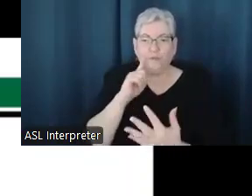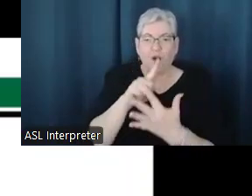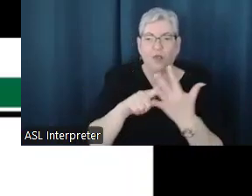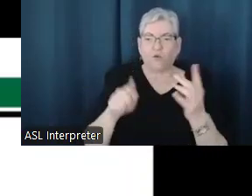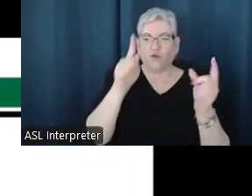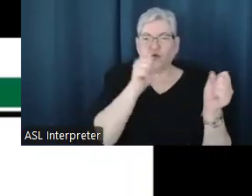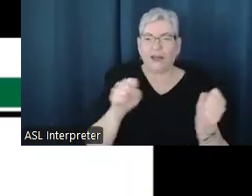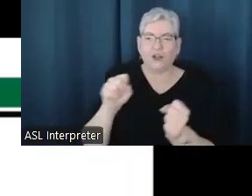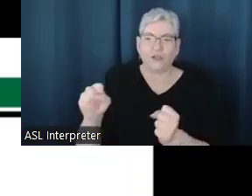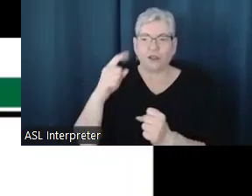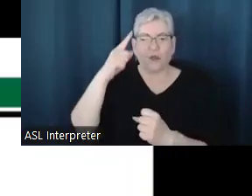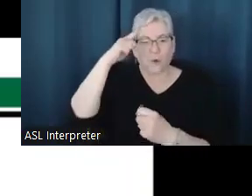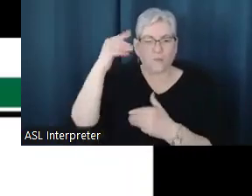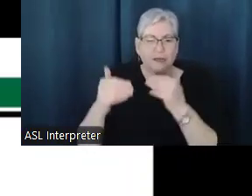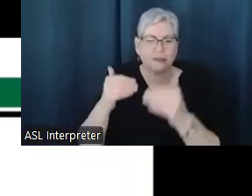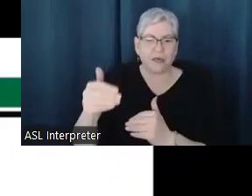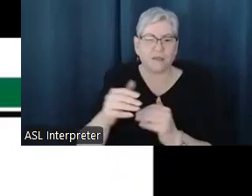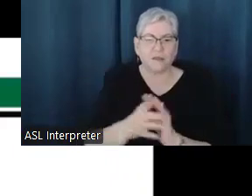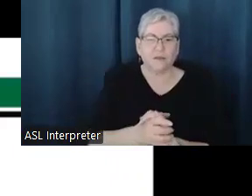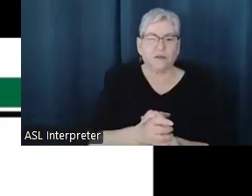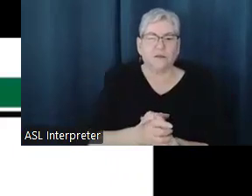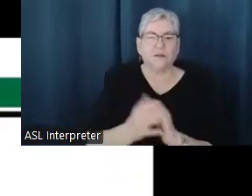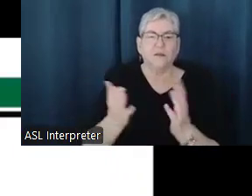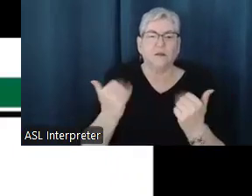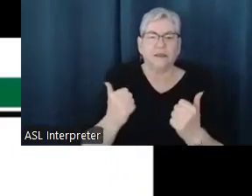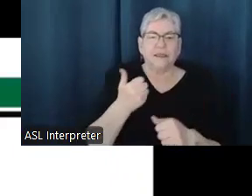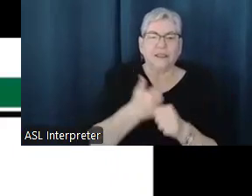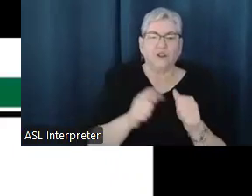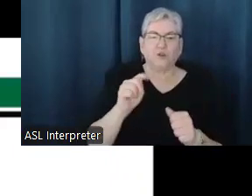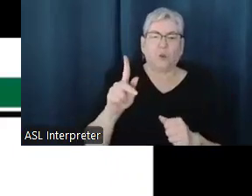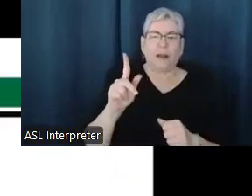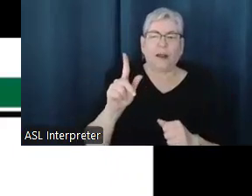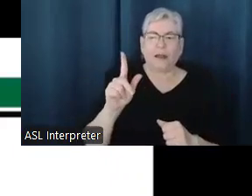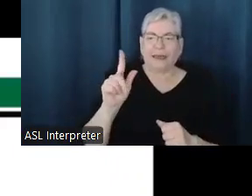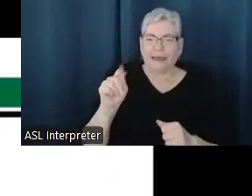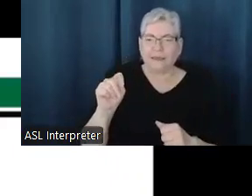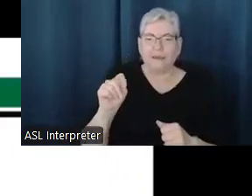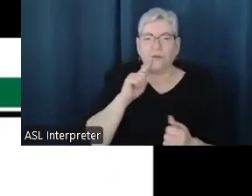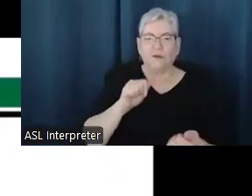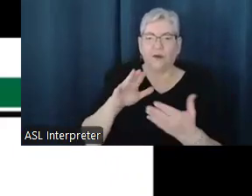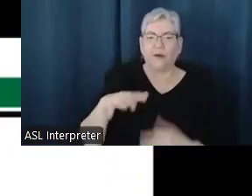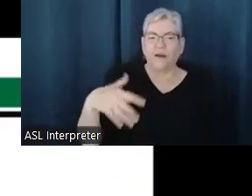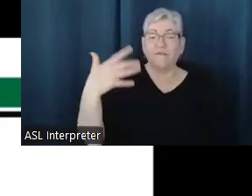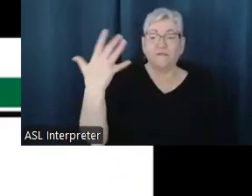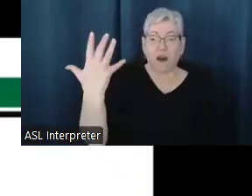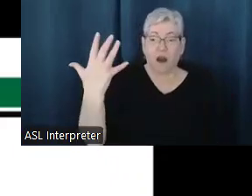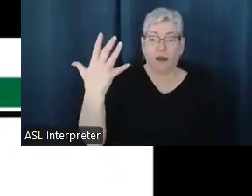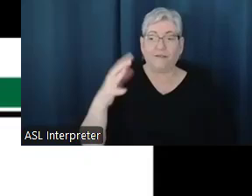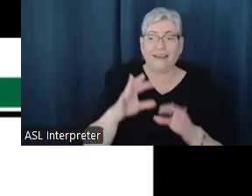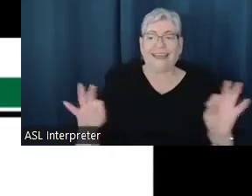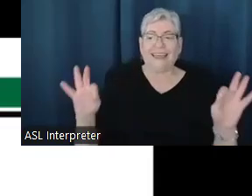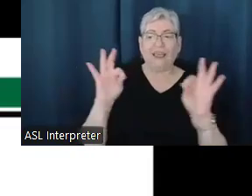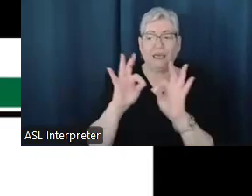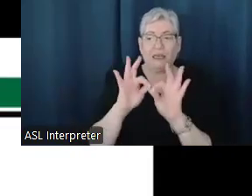processes. Then each toolkit addresses 5 key competencies. So 5 key competencies